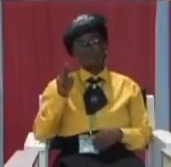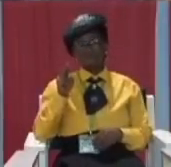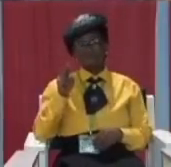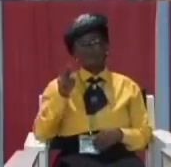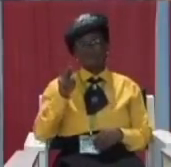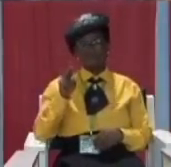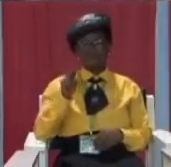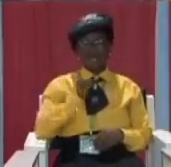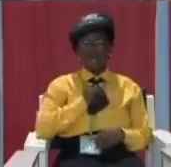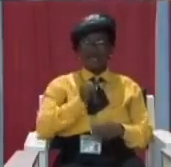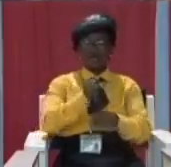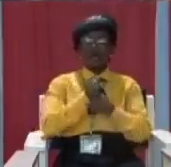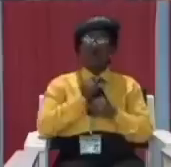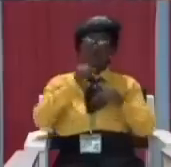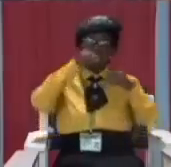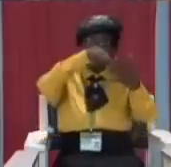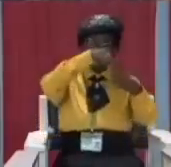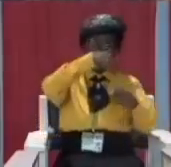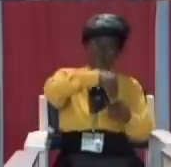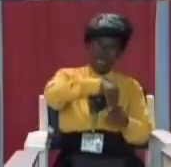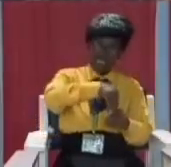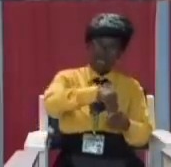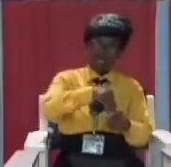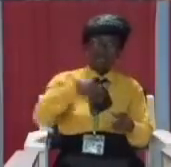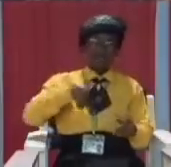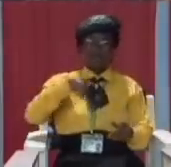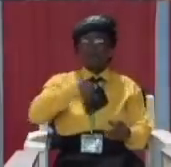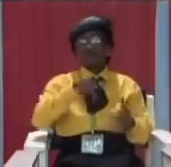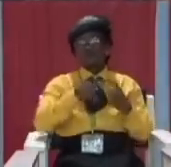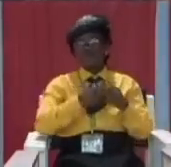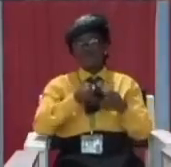I got in. We started talking.